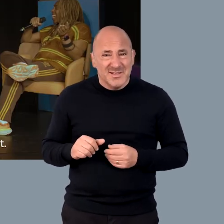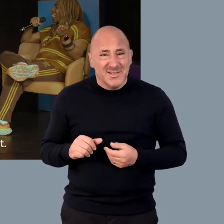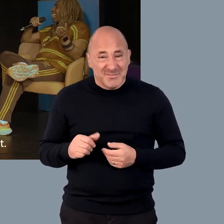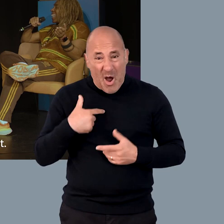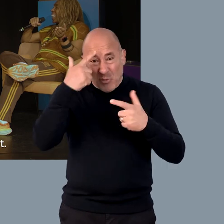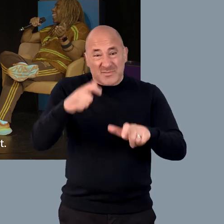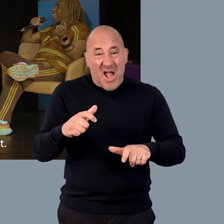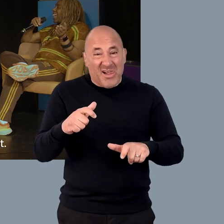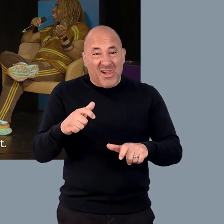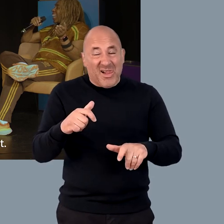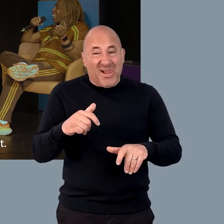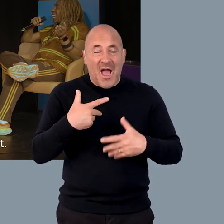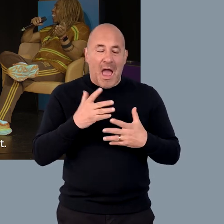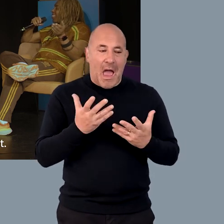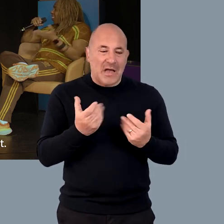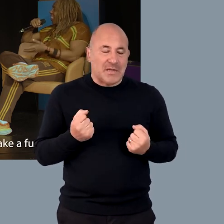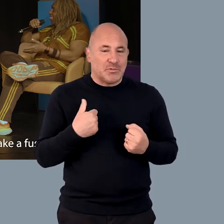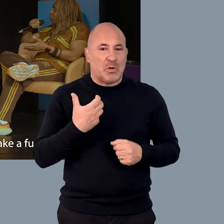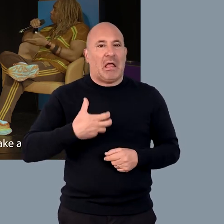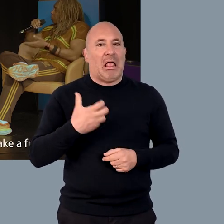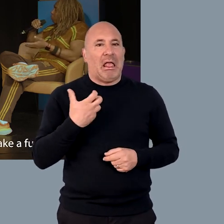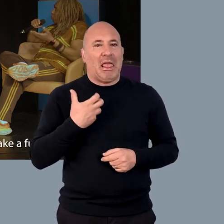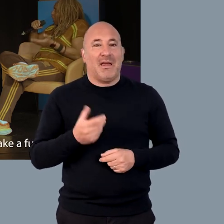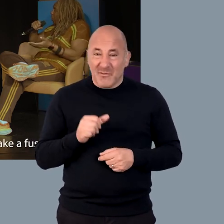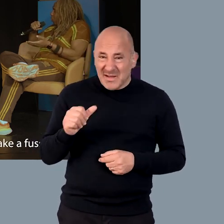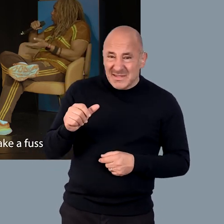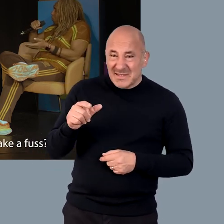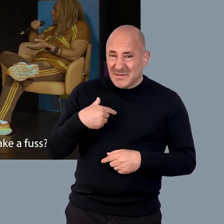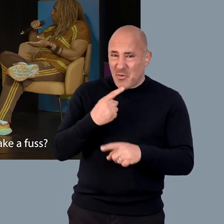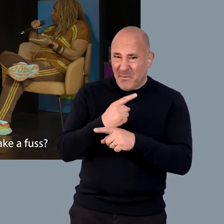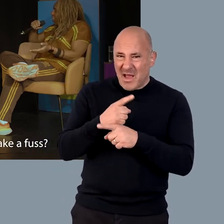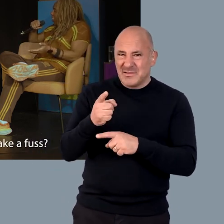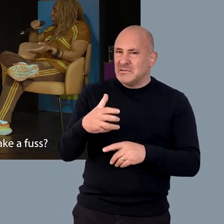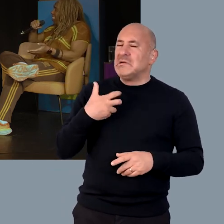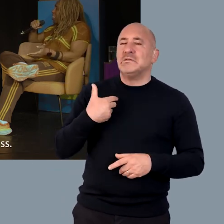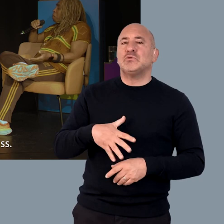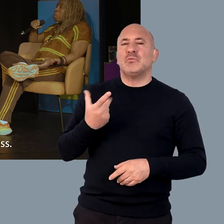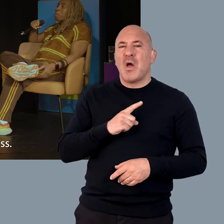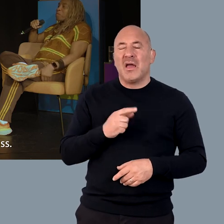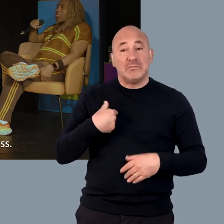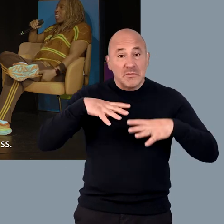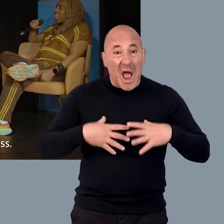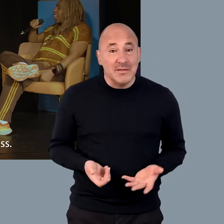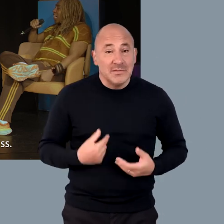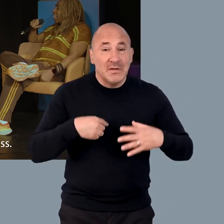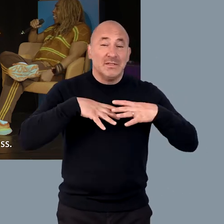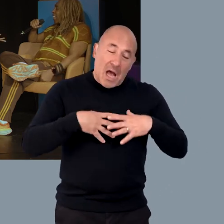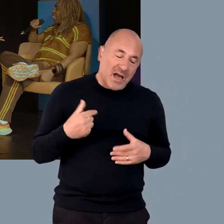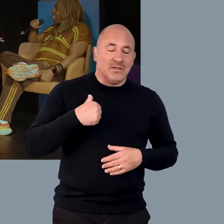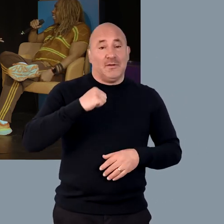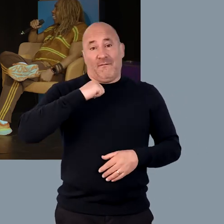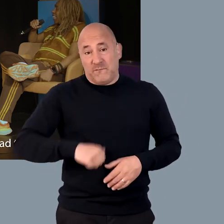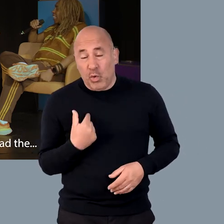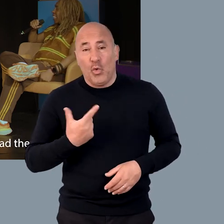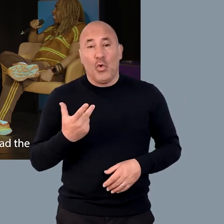My hotel and I didn't want to make a fuss about it. Right. We were talking about why don't I was tired I was tired and I didn't want to make a fuss,